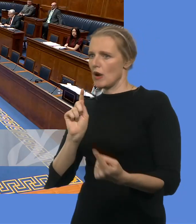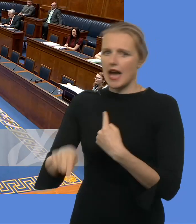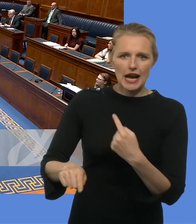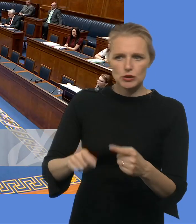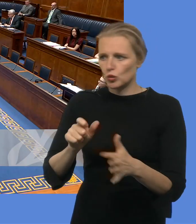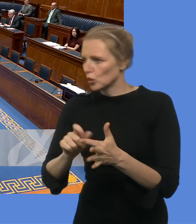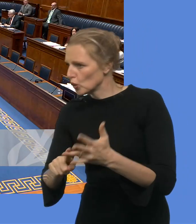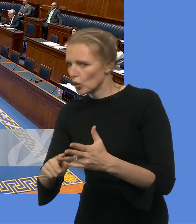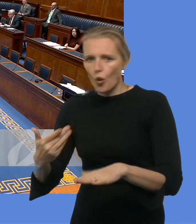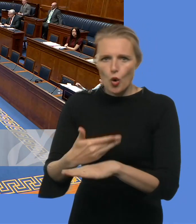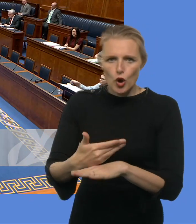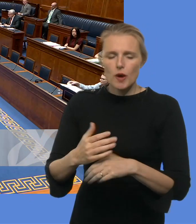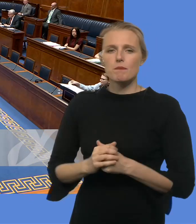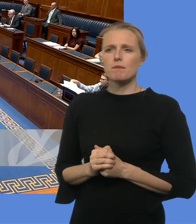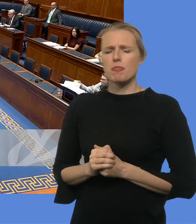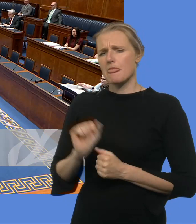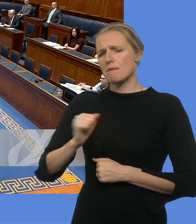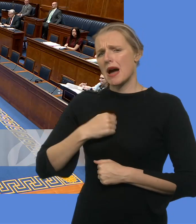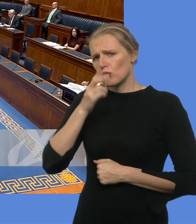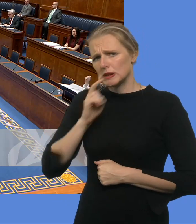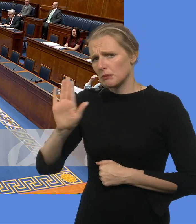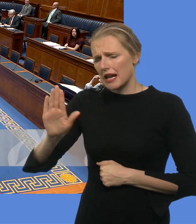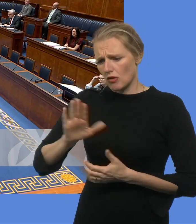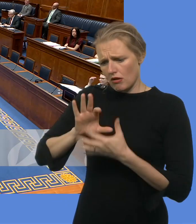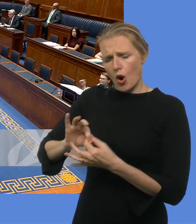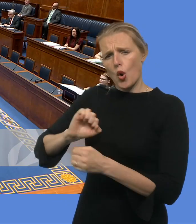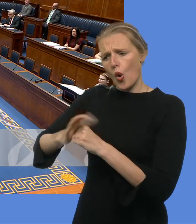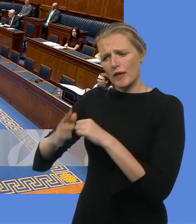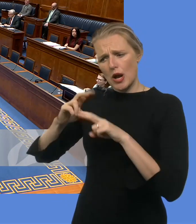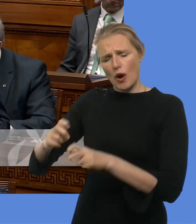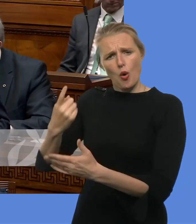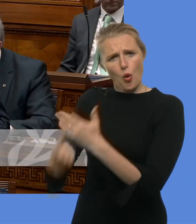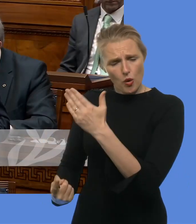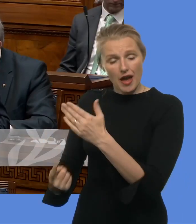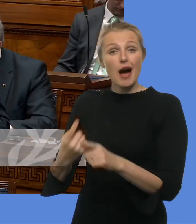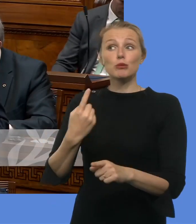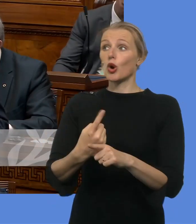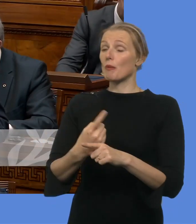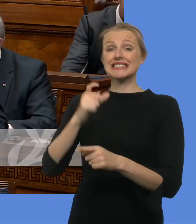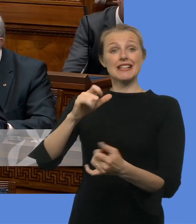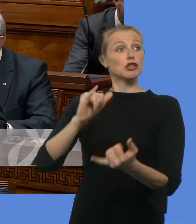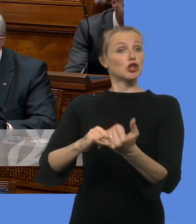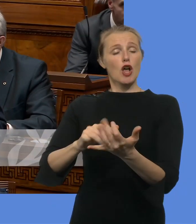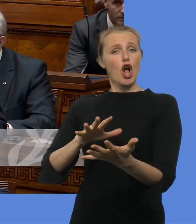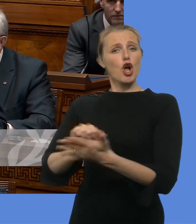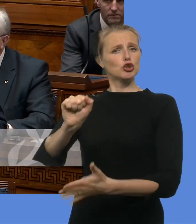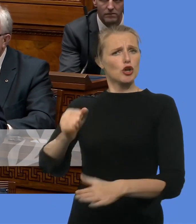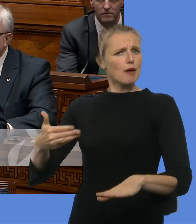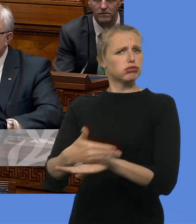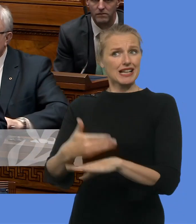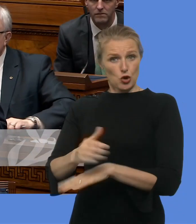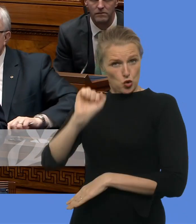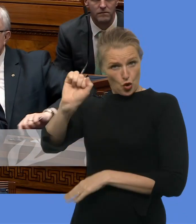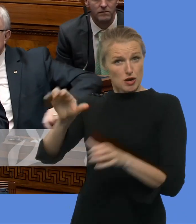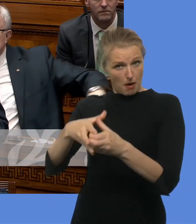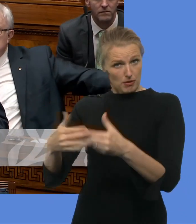supplementary. Thank you. Minister, with respect, this isn't simply about the COVID inquiry. Indeed, it's about culture and practice within the civil service, which your department has